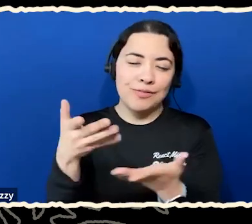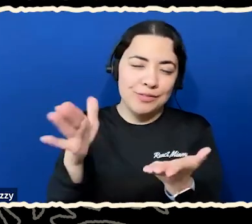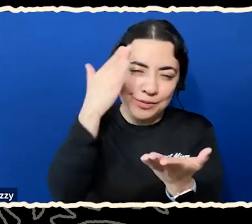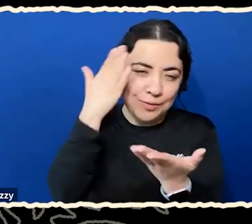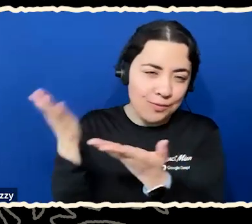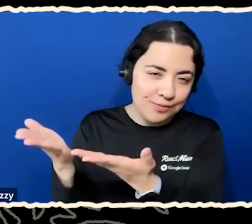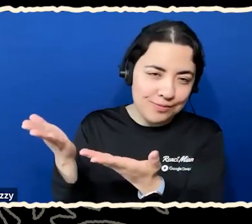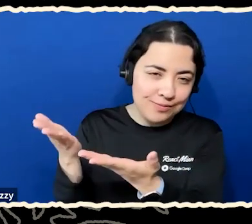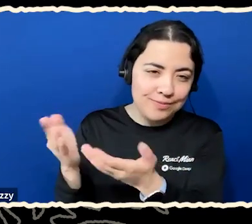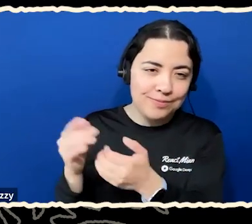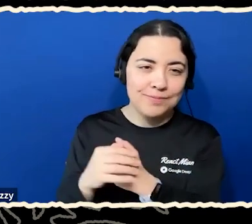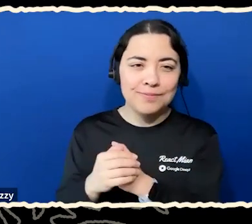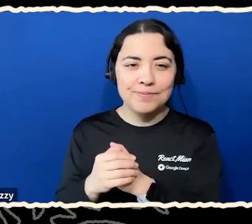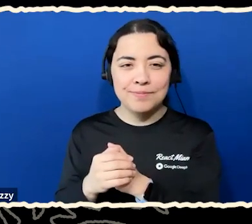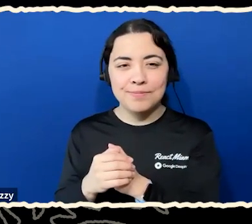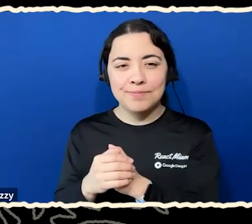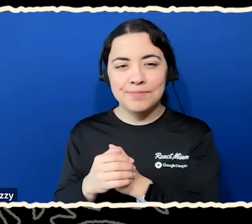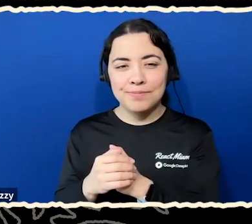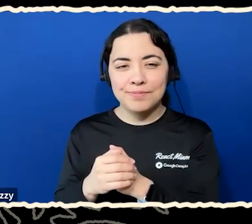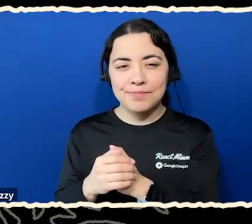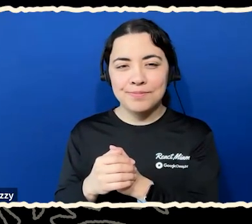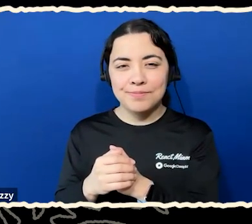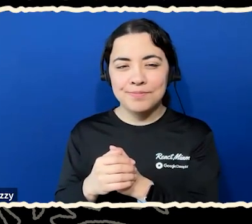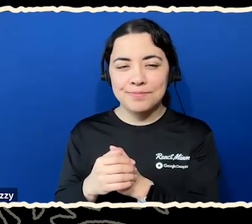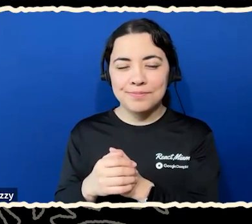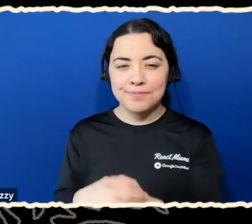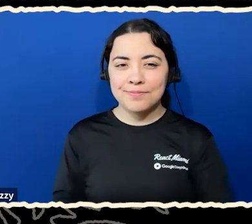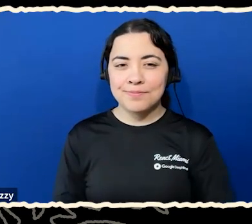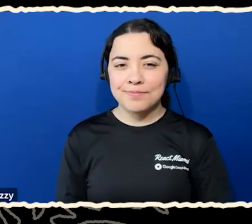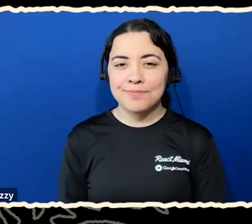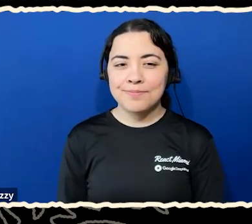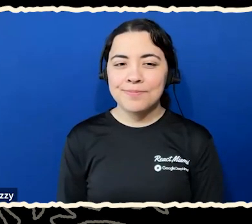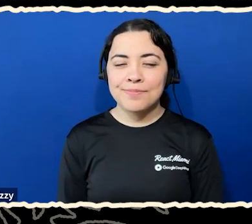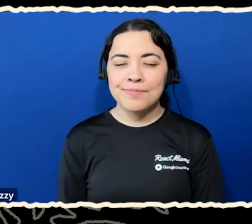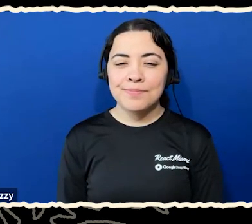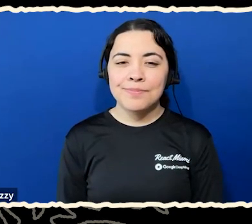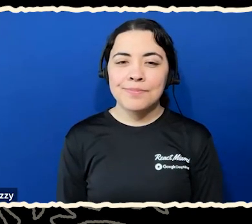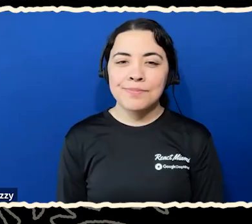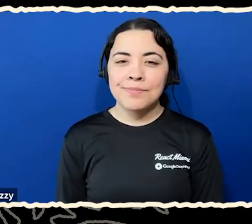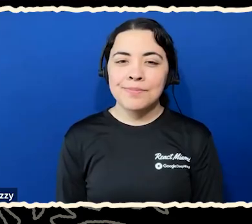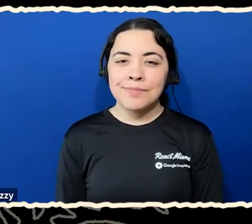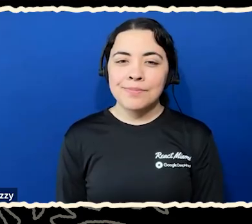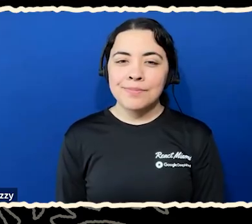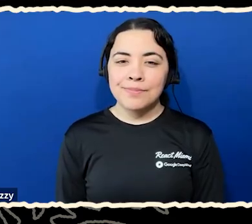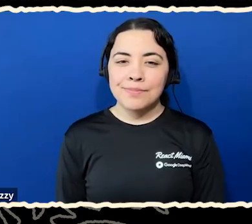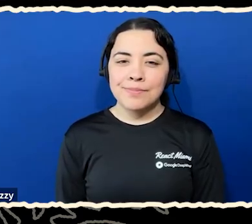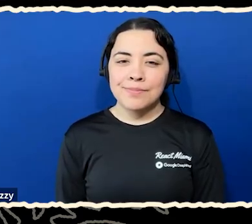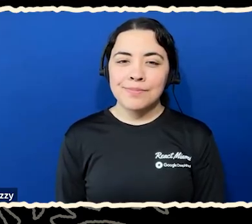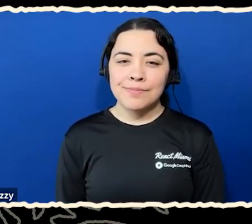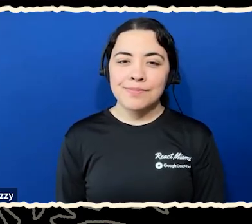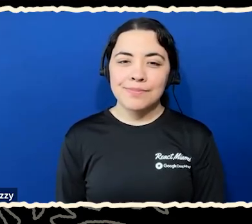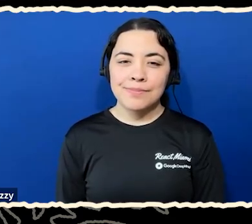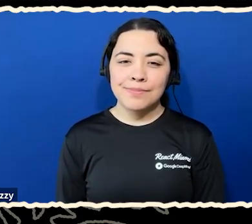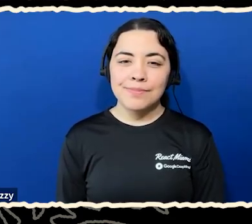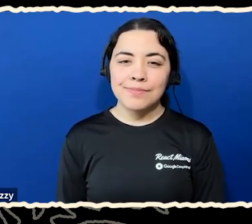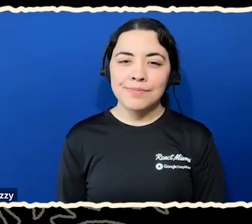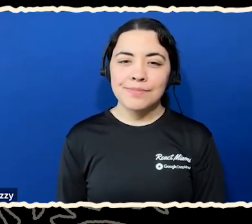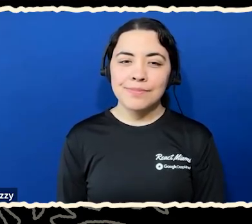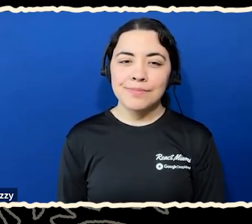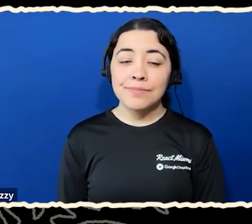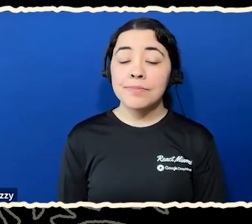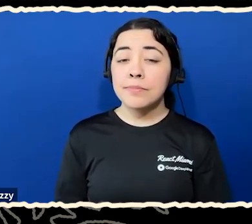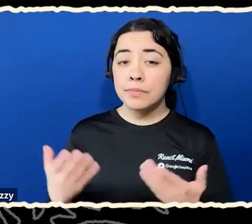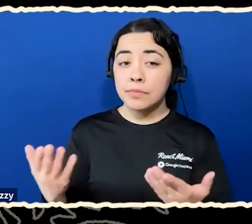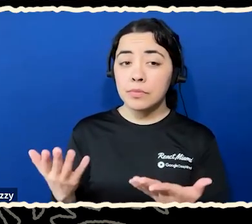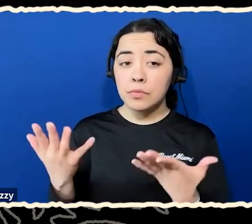Sorry, sometimes it's hard to code, huh? And to be able to trigger this view transition